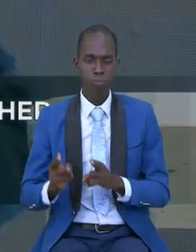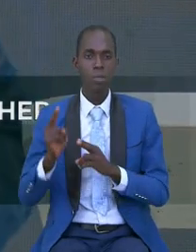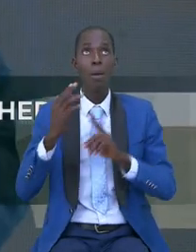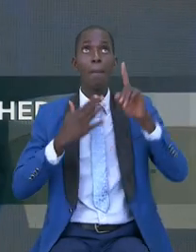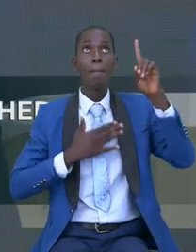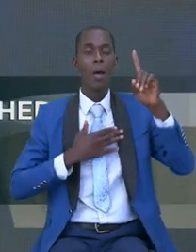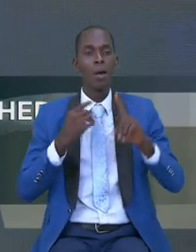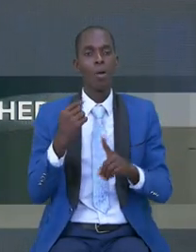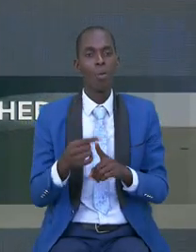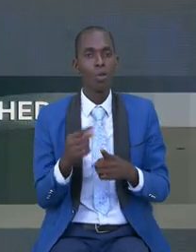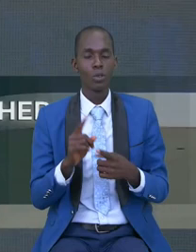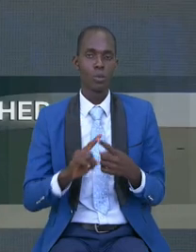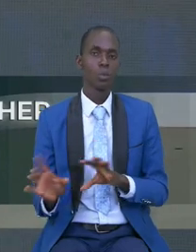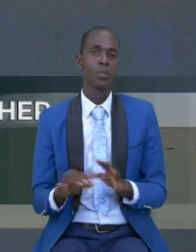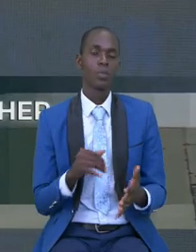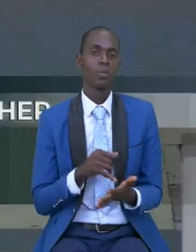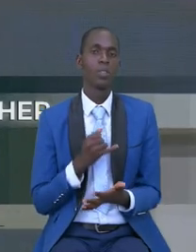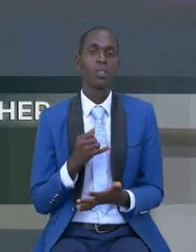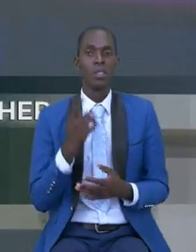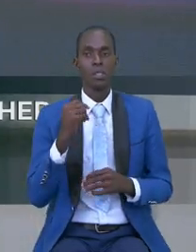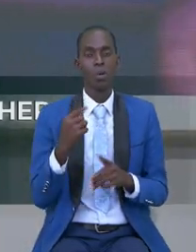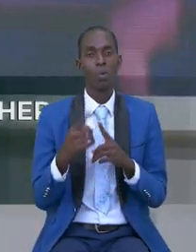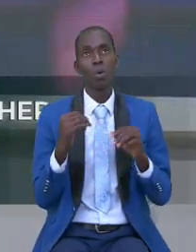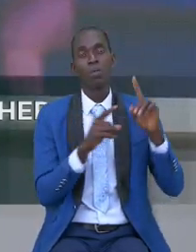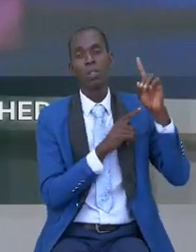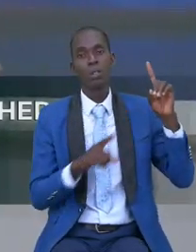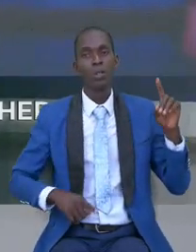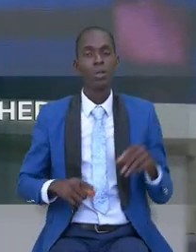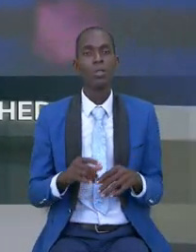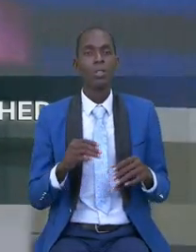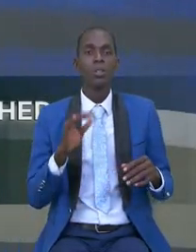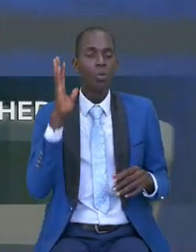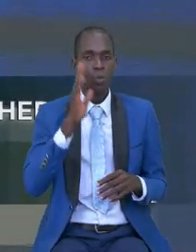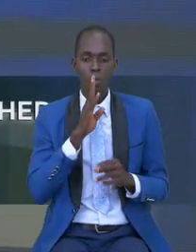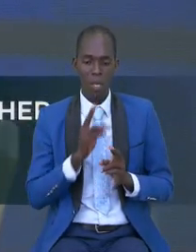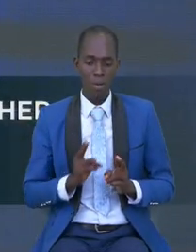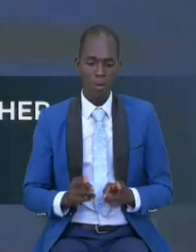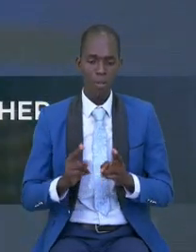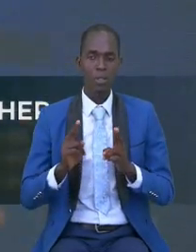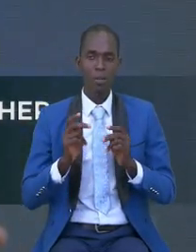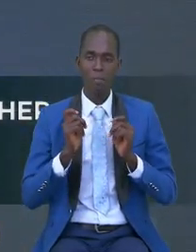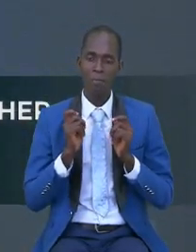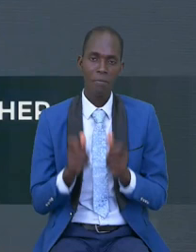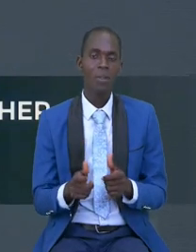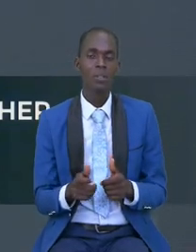word to perform it. The word of the Lord will be hastened in your life, in your